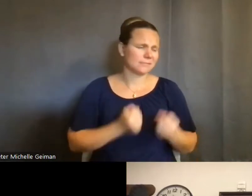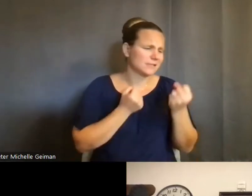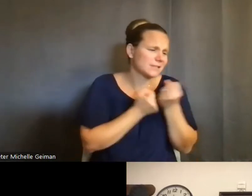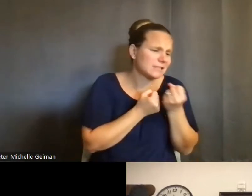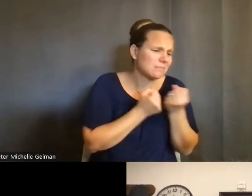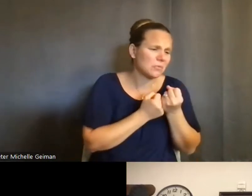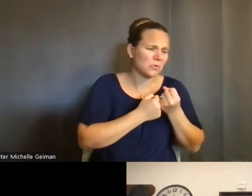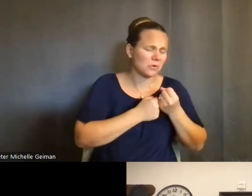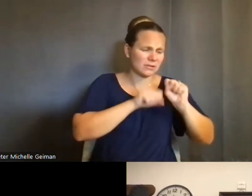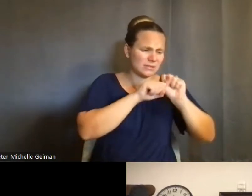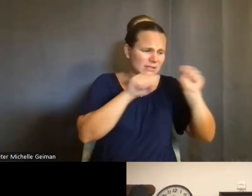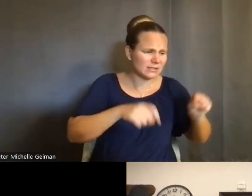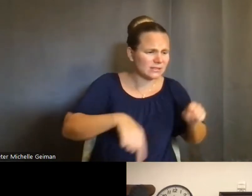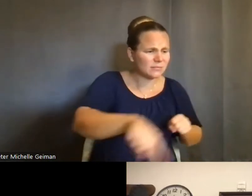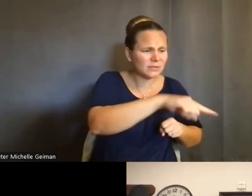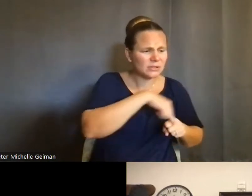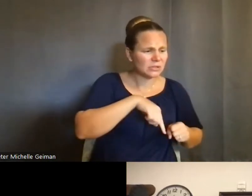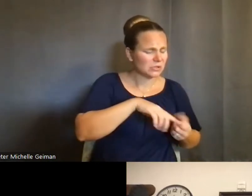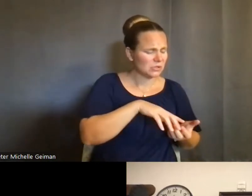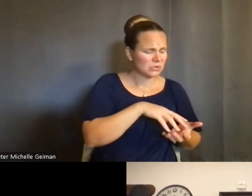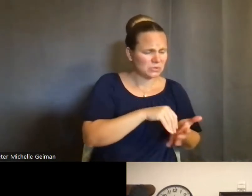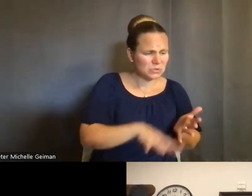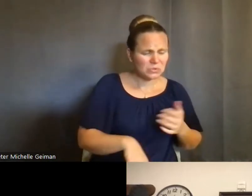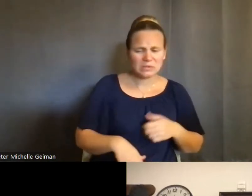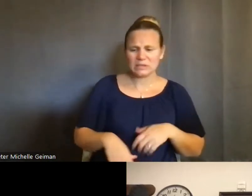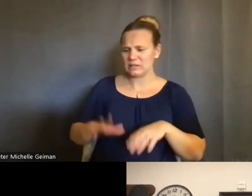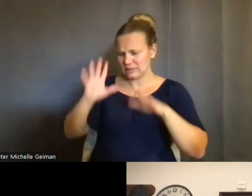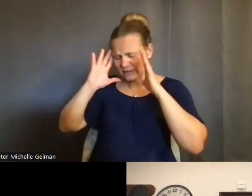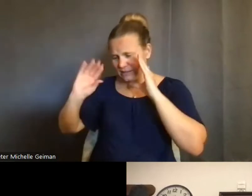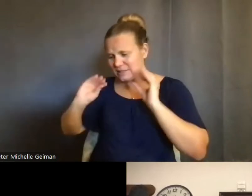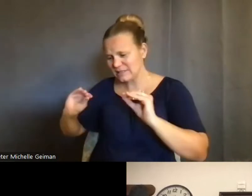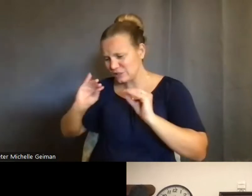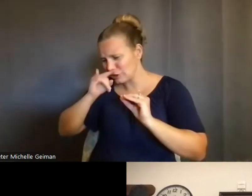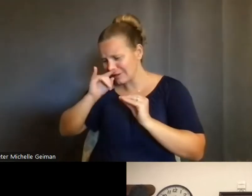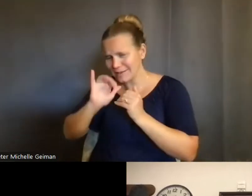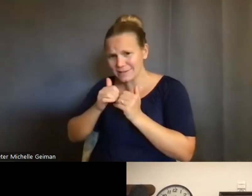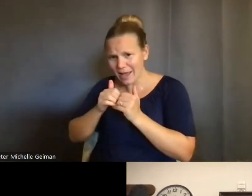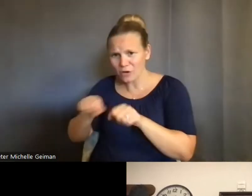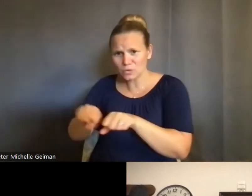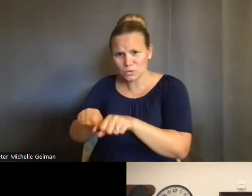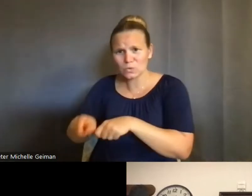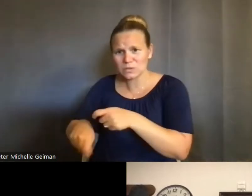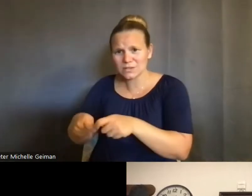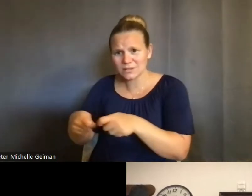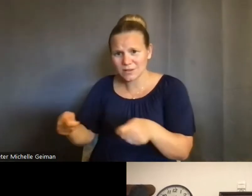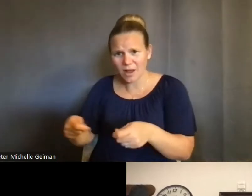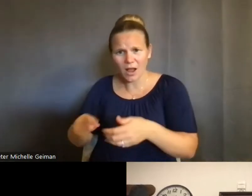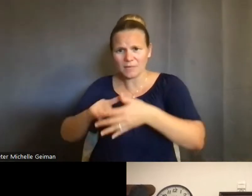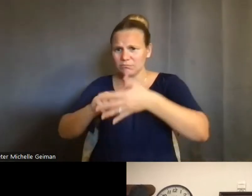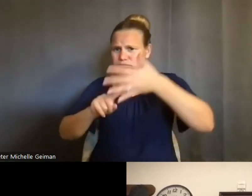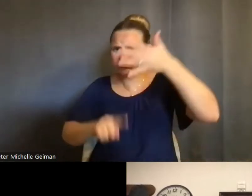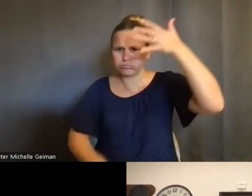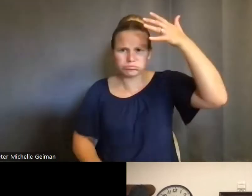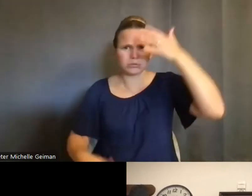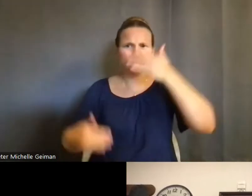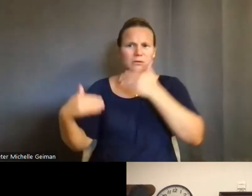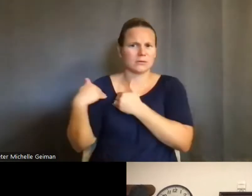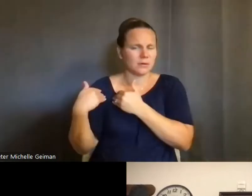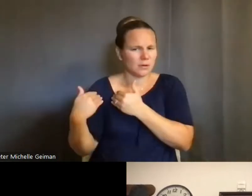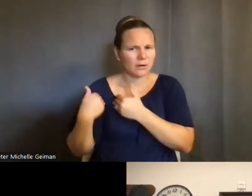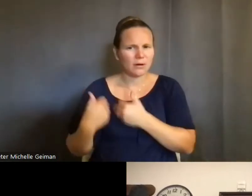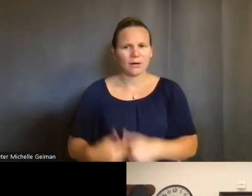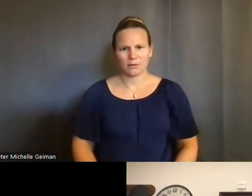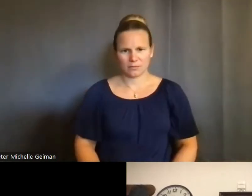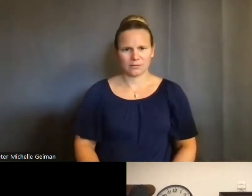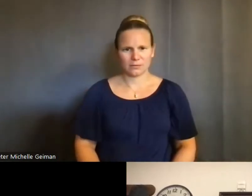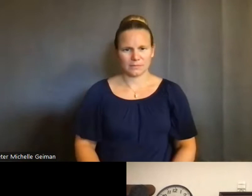to students. There's someone that teaches kids how to tie their shoes, right? All of these things that teachers do every day kind of just means